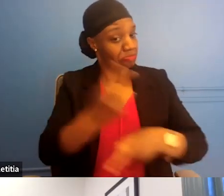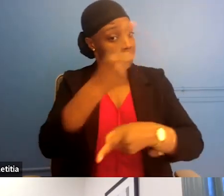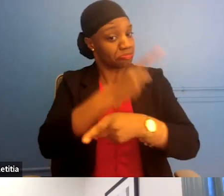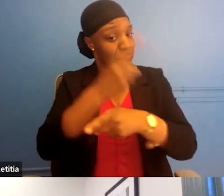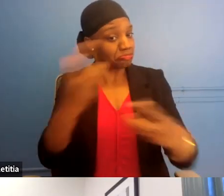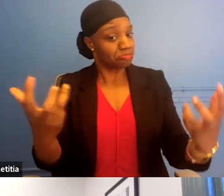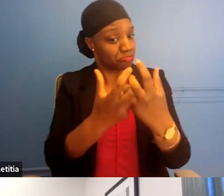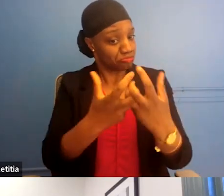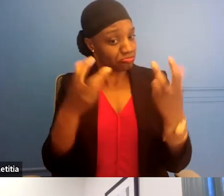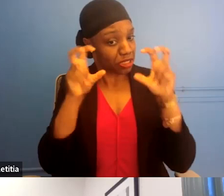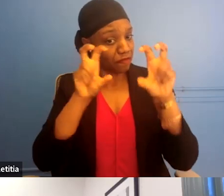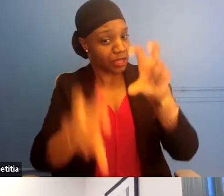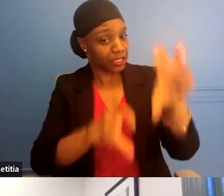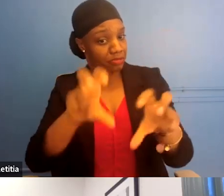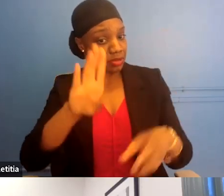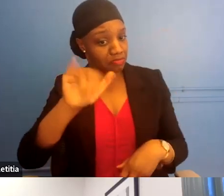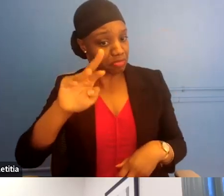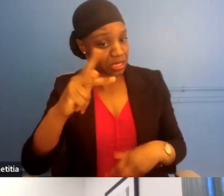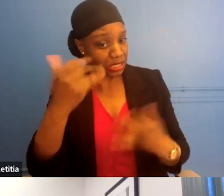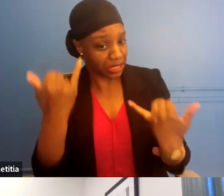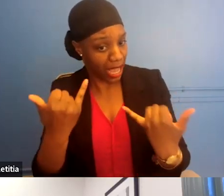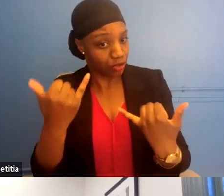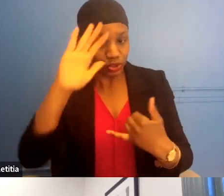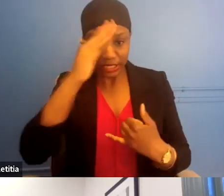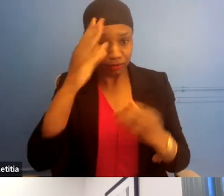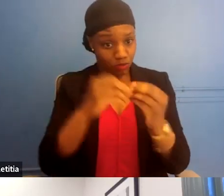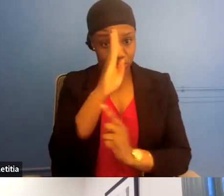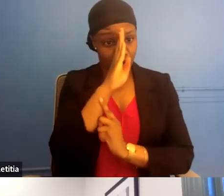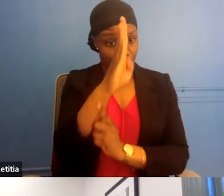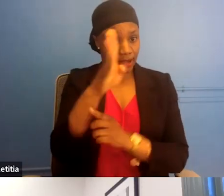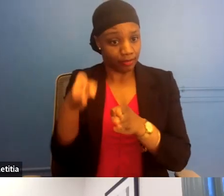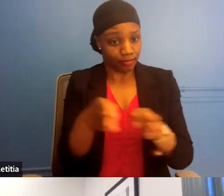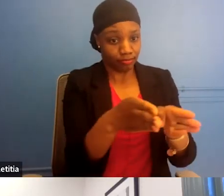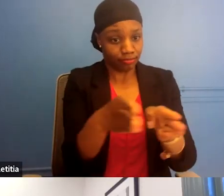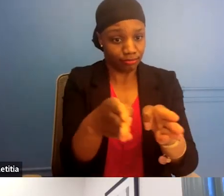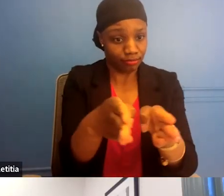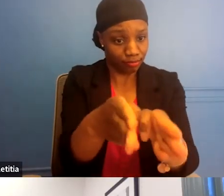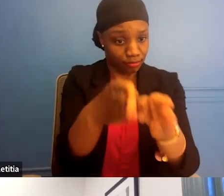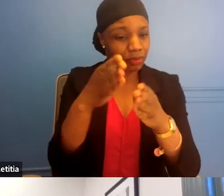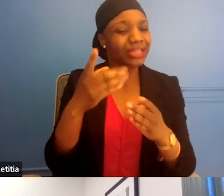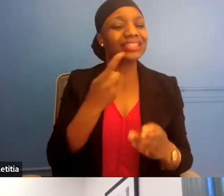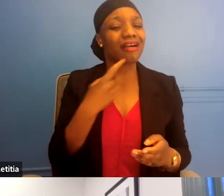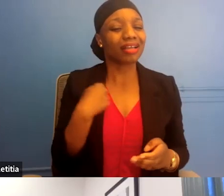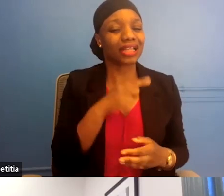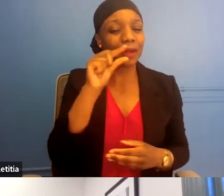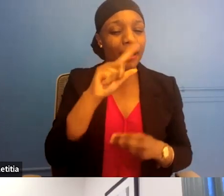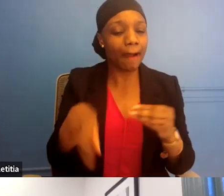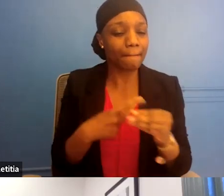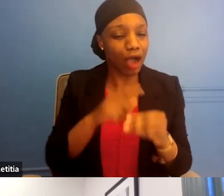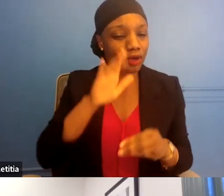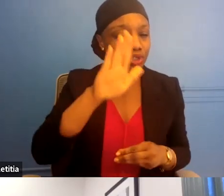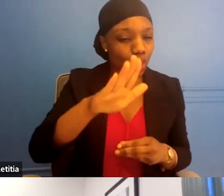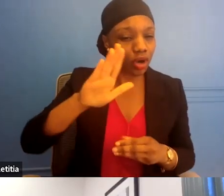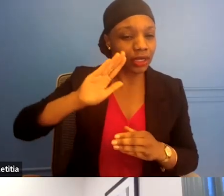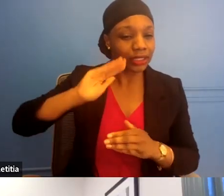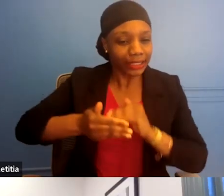into investment banking. It seems a little more direct. But tell us about your early career steps and how that led to what